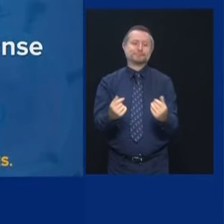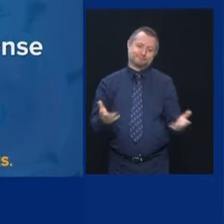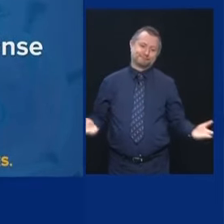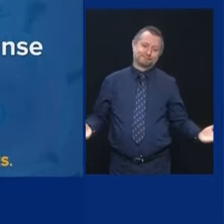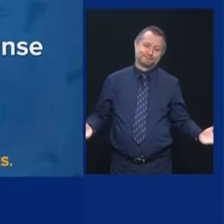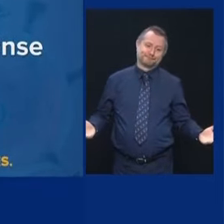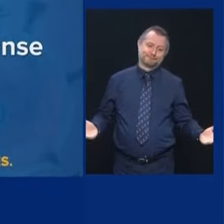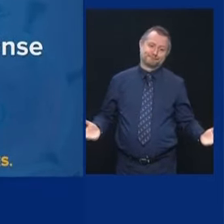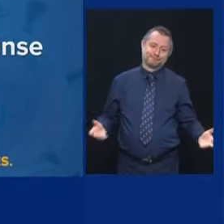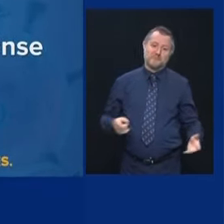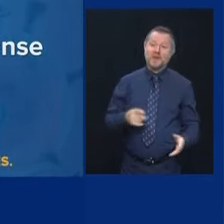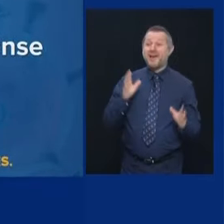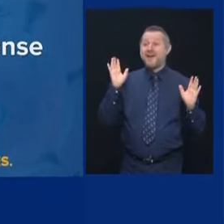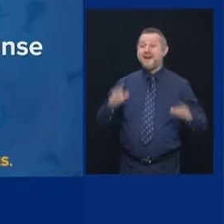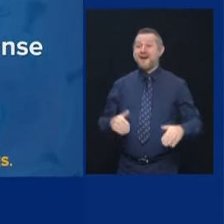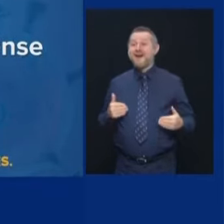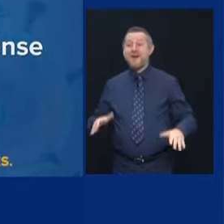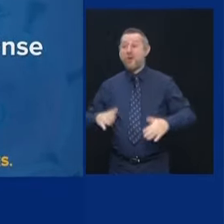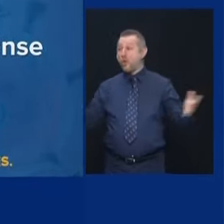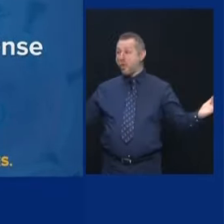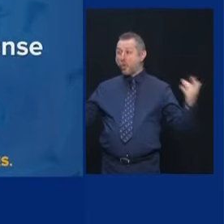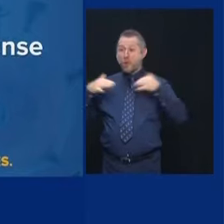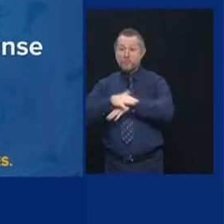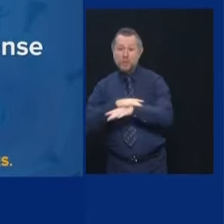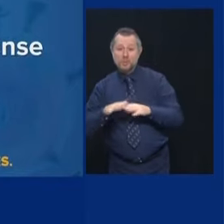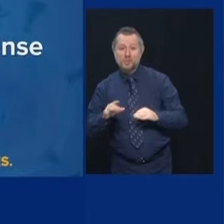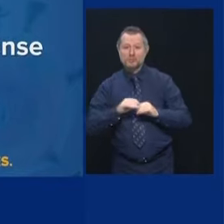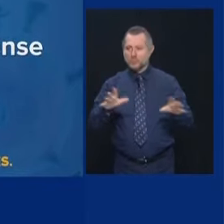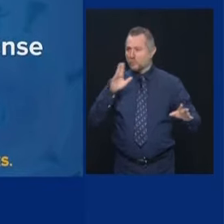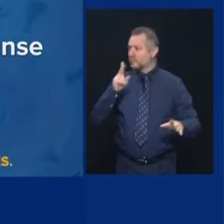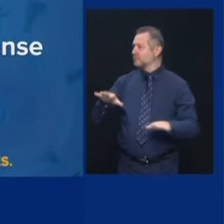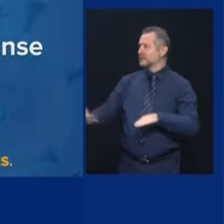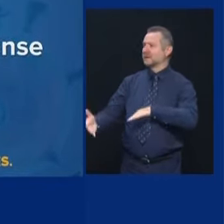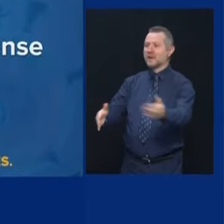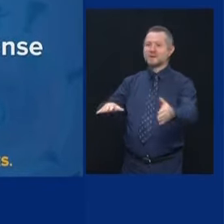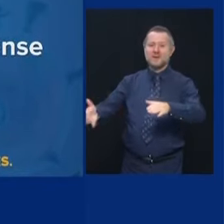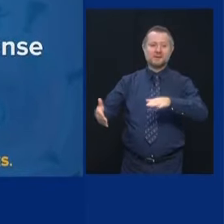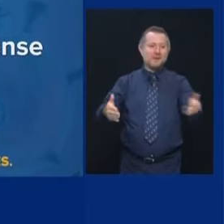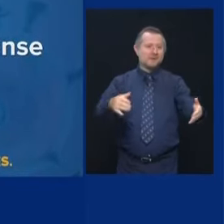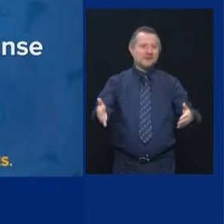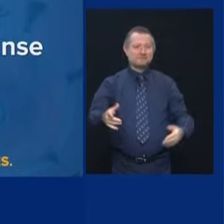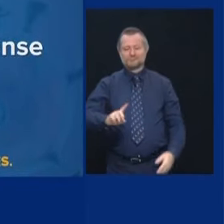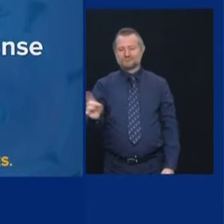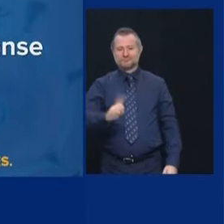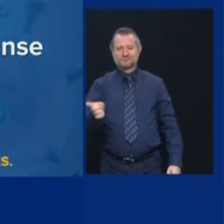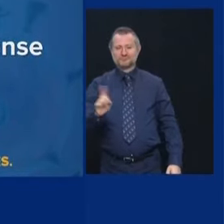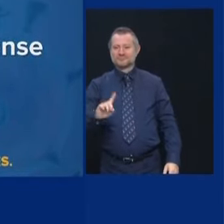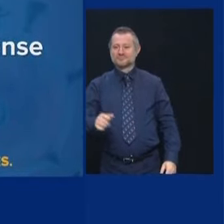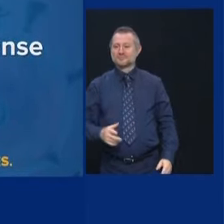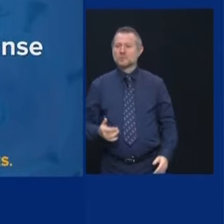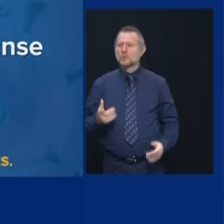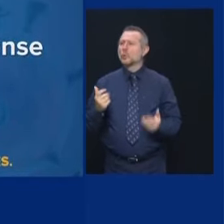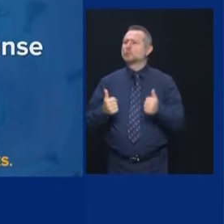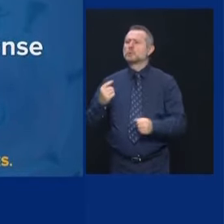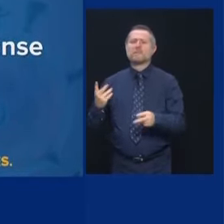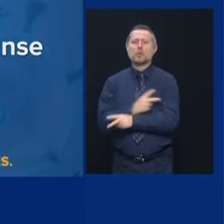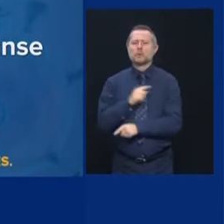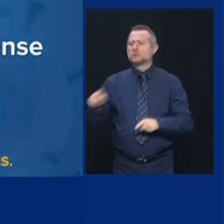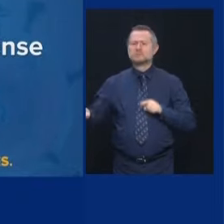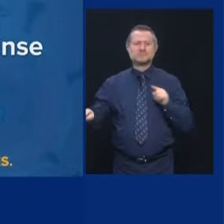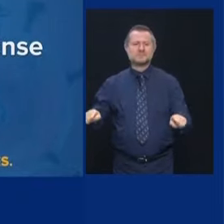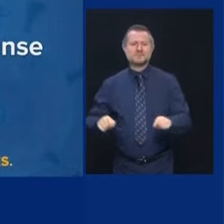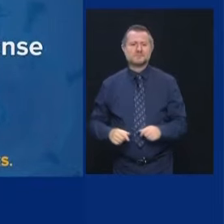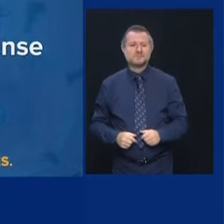spreads, people die. You tell me which is the nice and kind and responsible course of conduct.